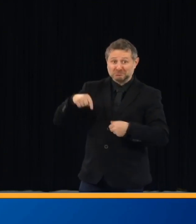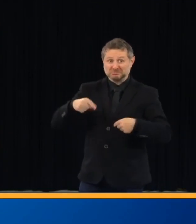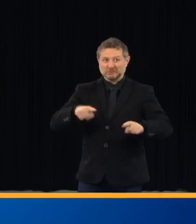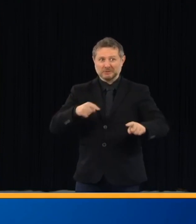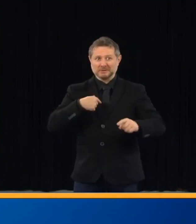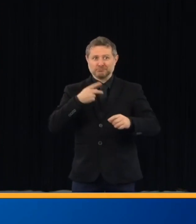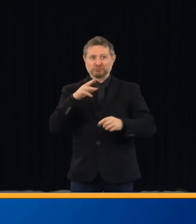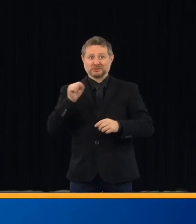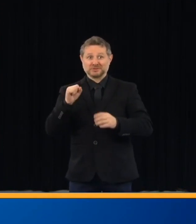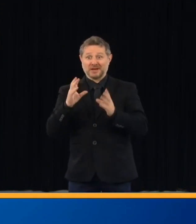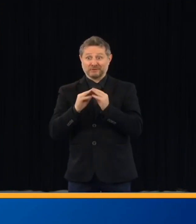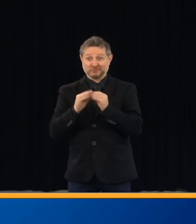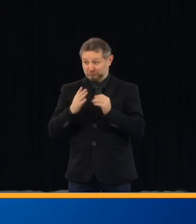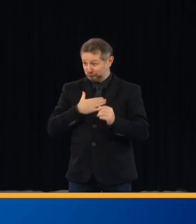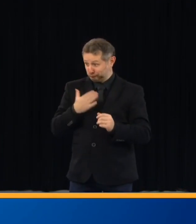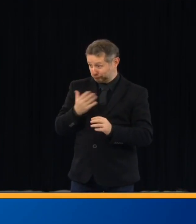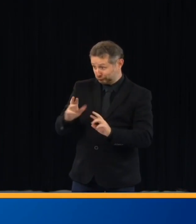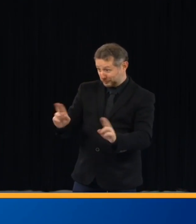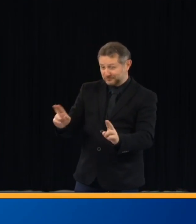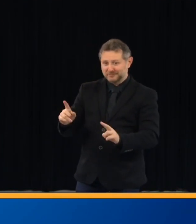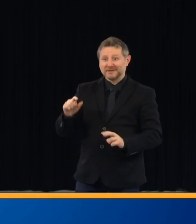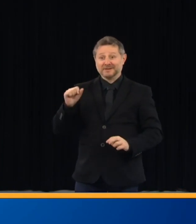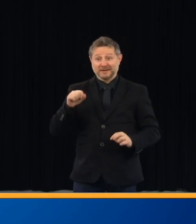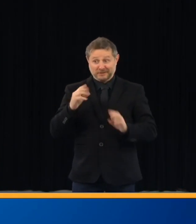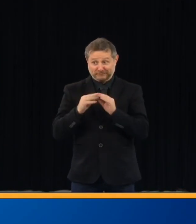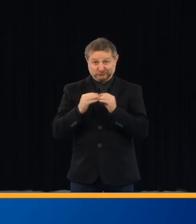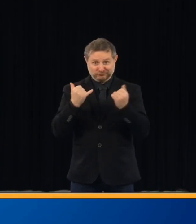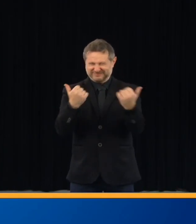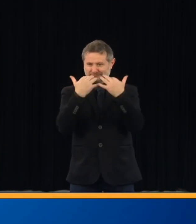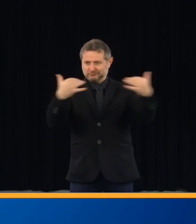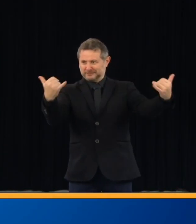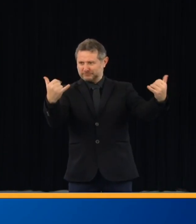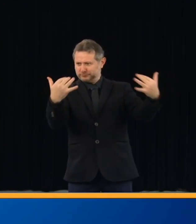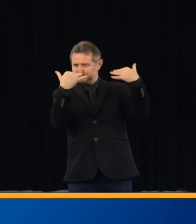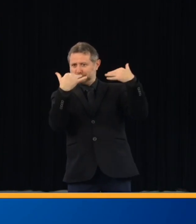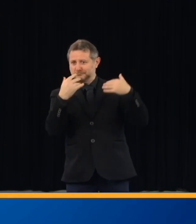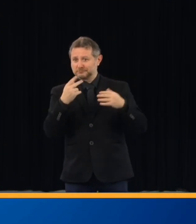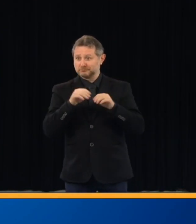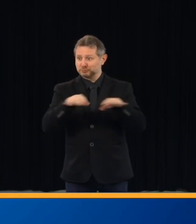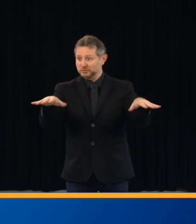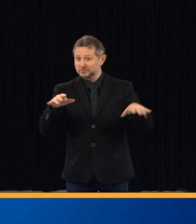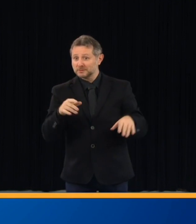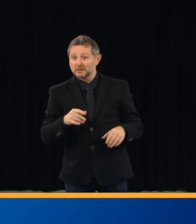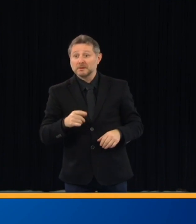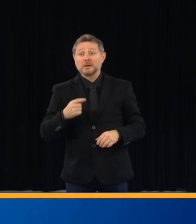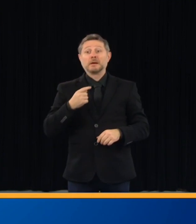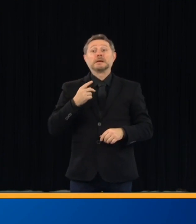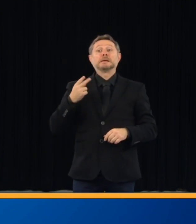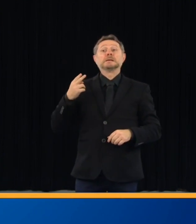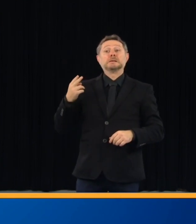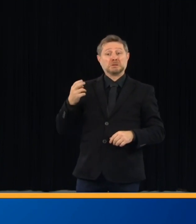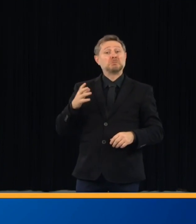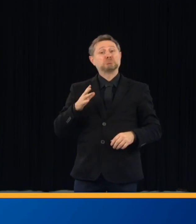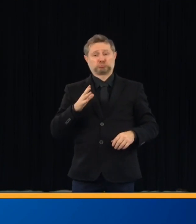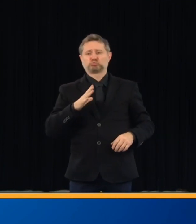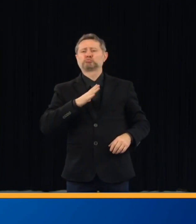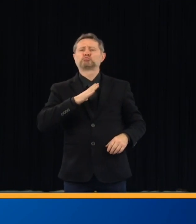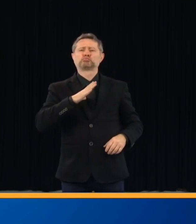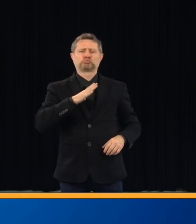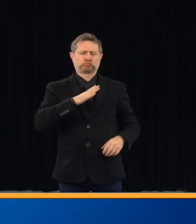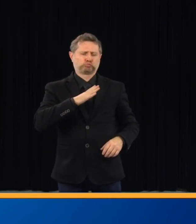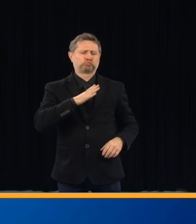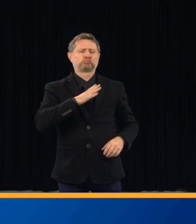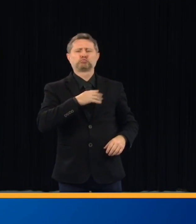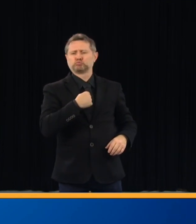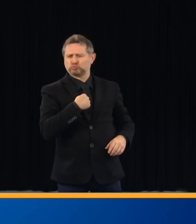to it this morning. And I think he said that he was in a position